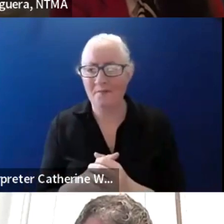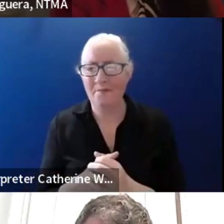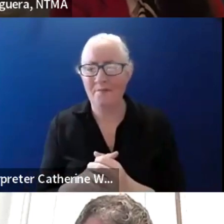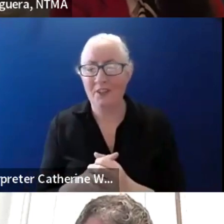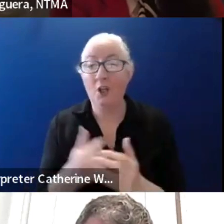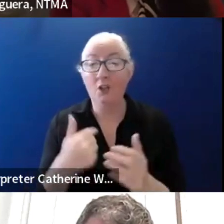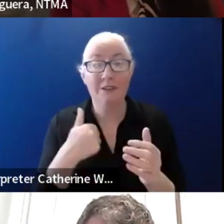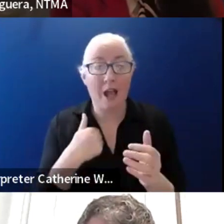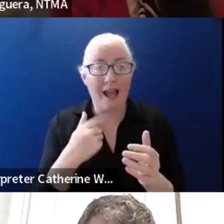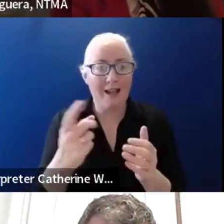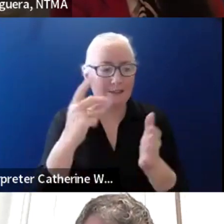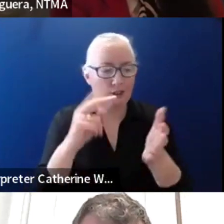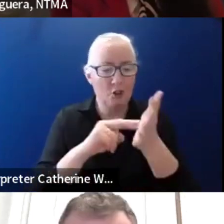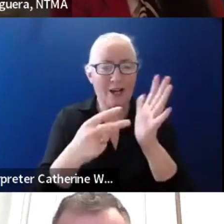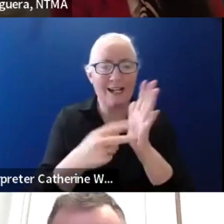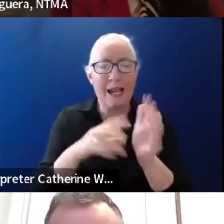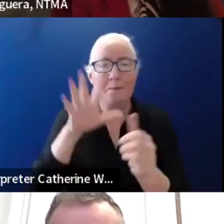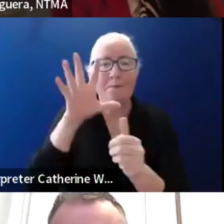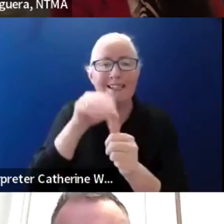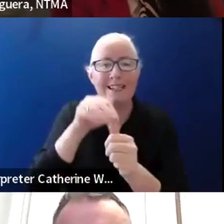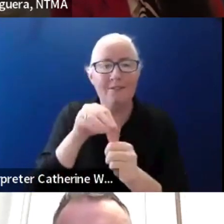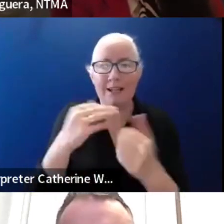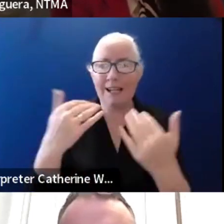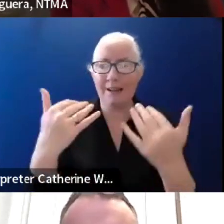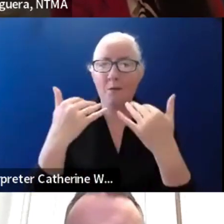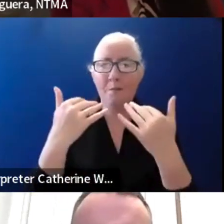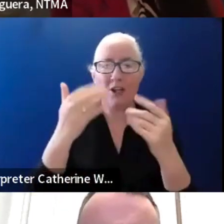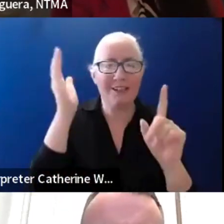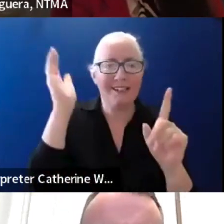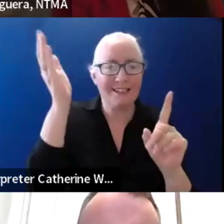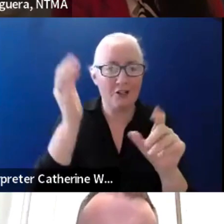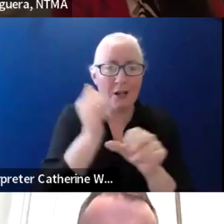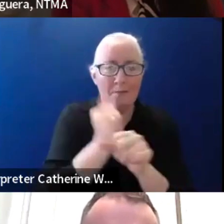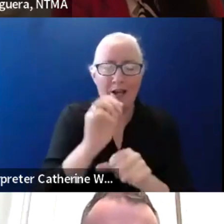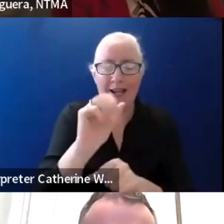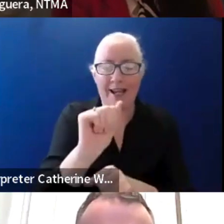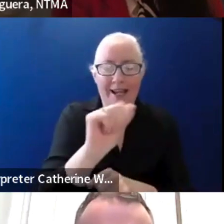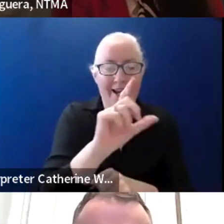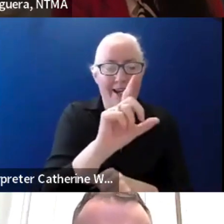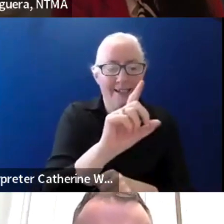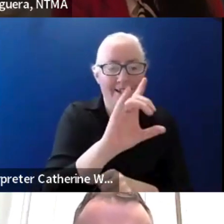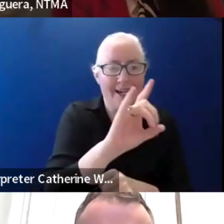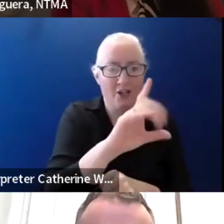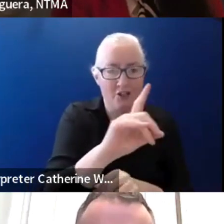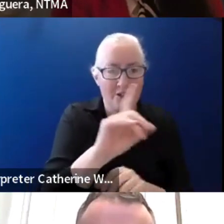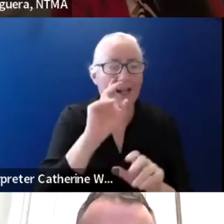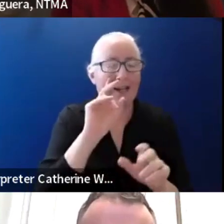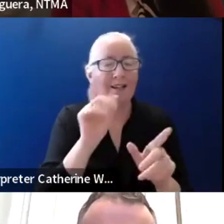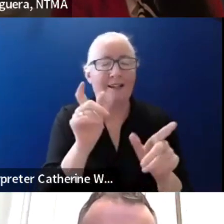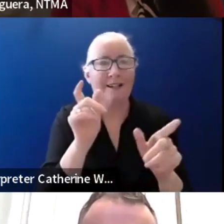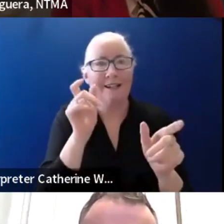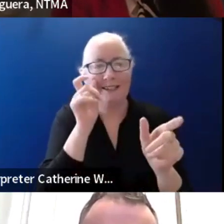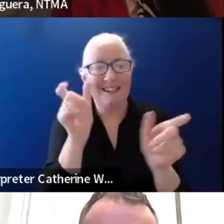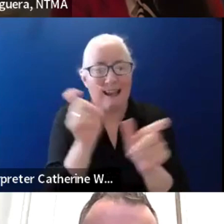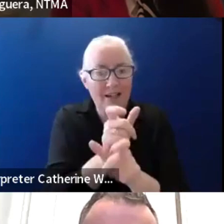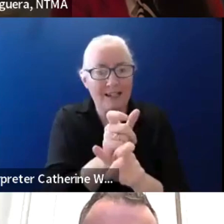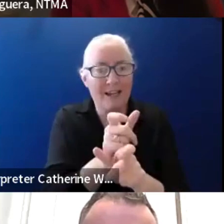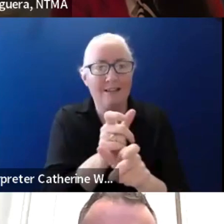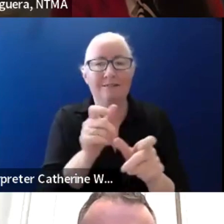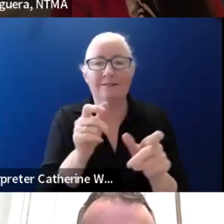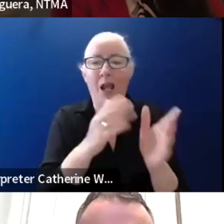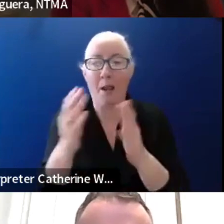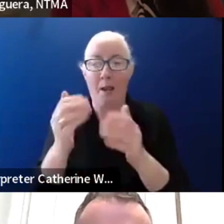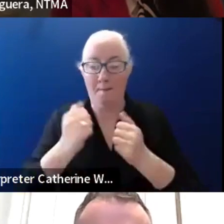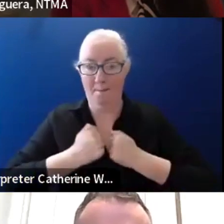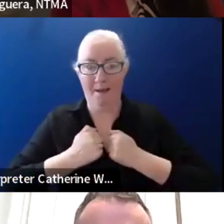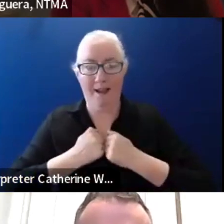I organized specific information sessions around ADHD, dyslexia, dyspraxia, and my own